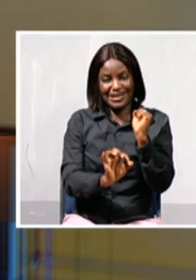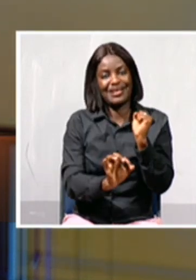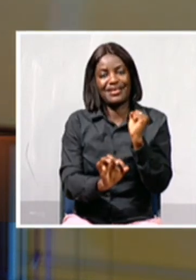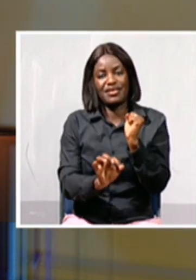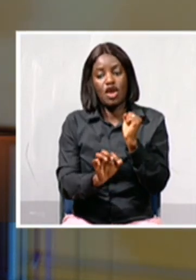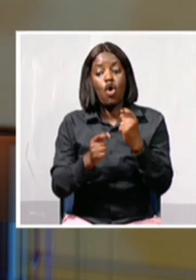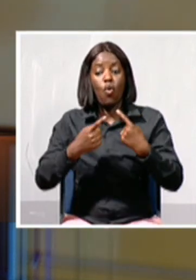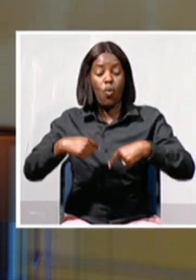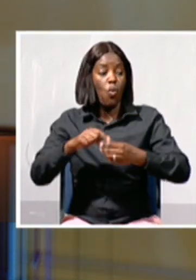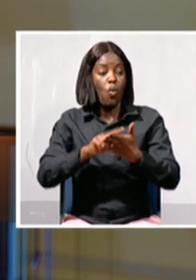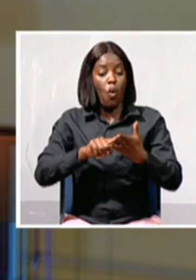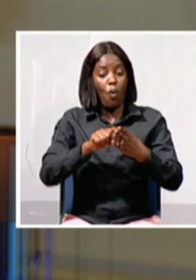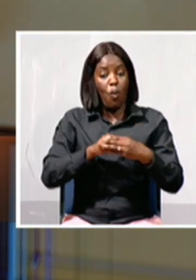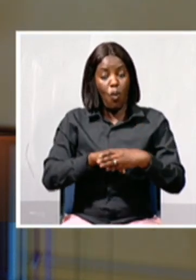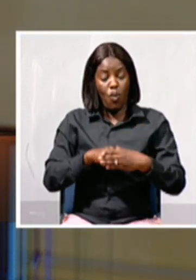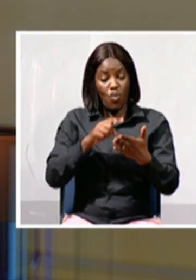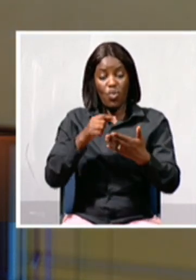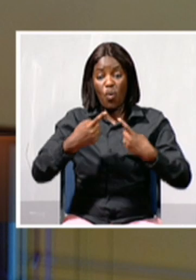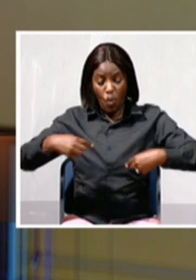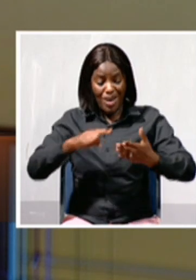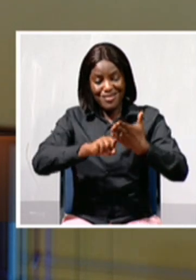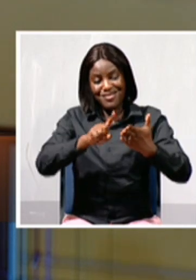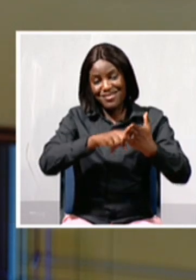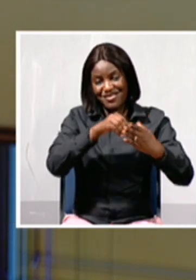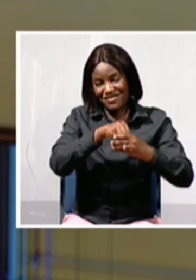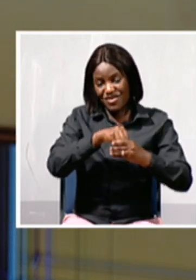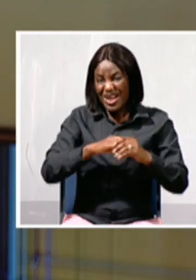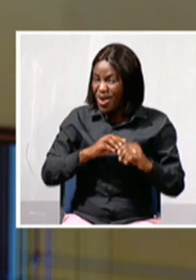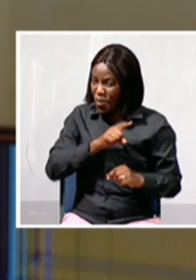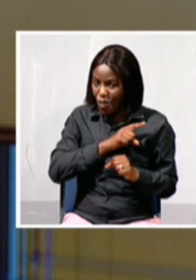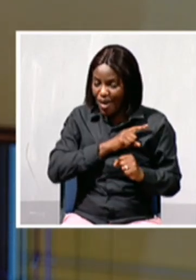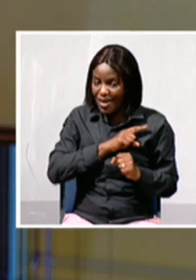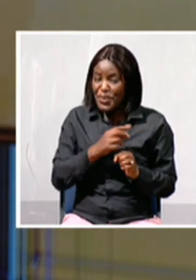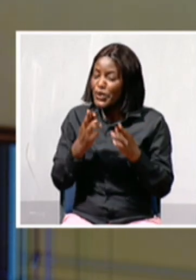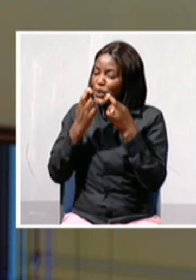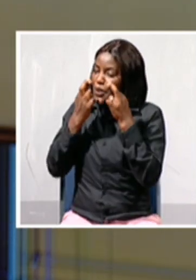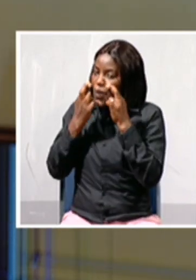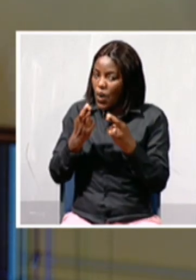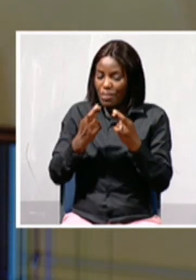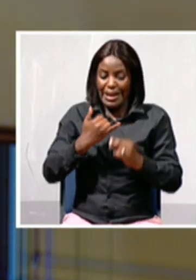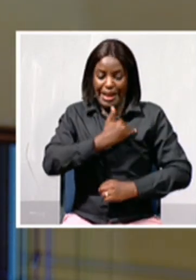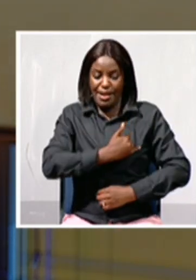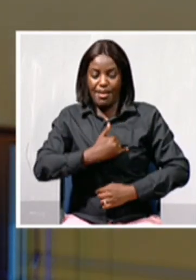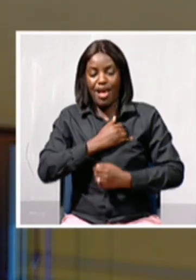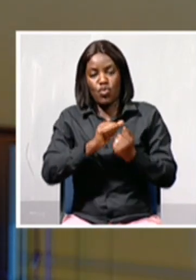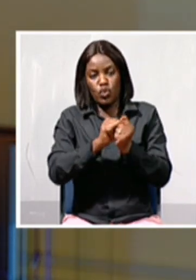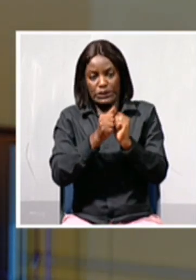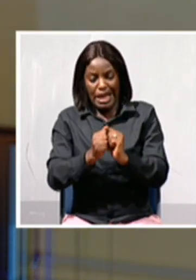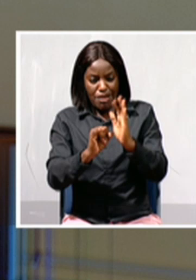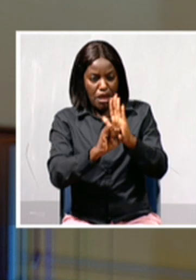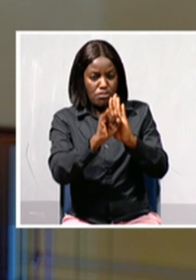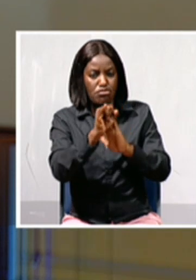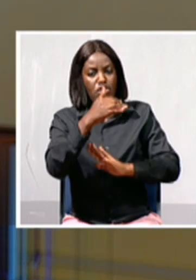with the expectation that our conditions will improve. And we have opportunities to